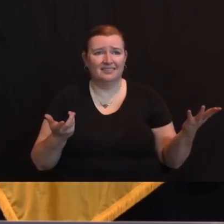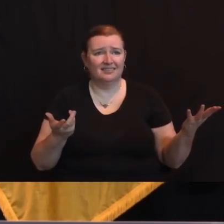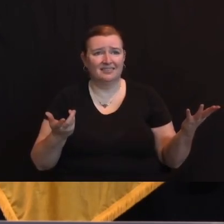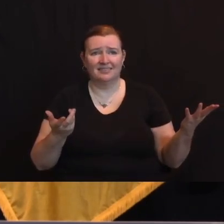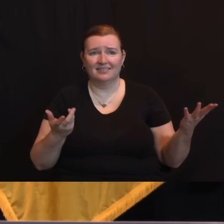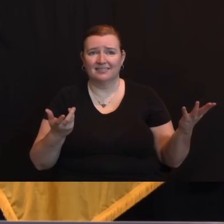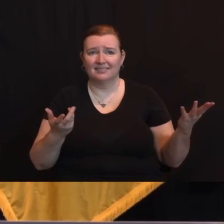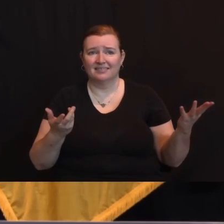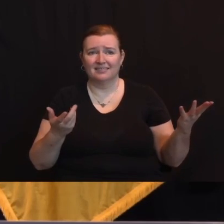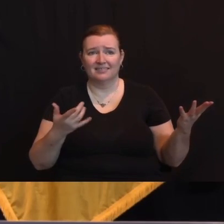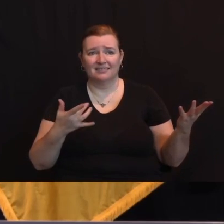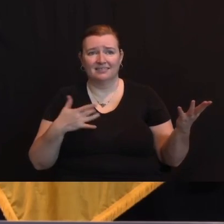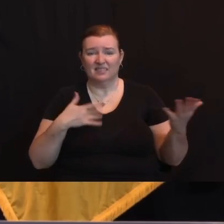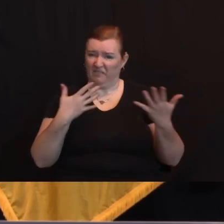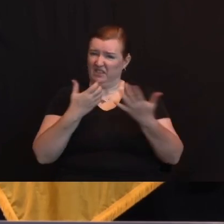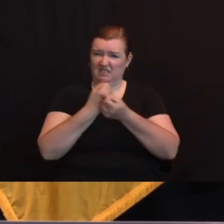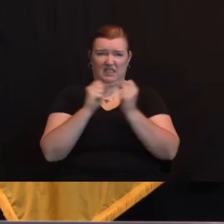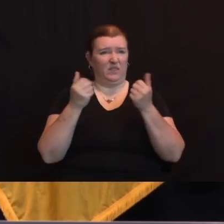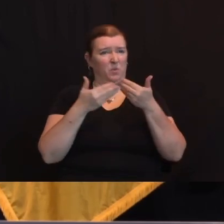vaccine.